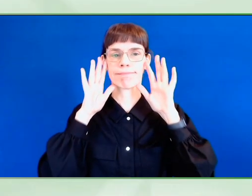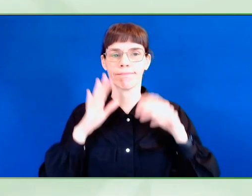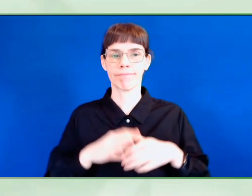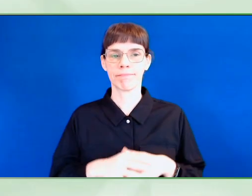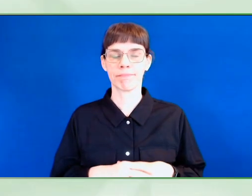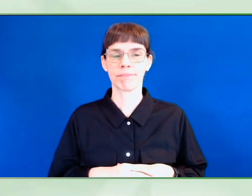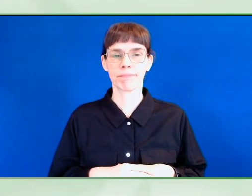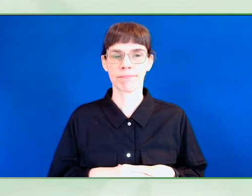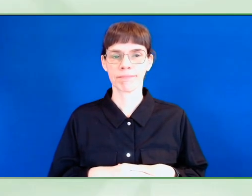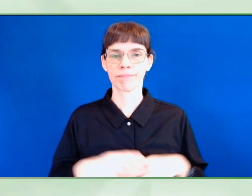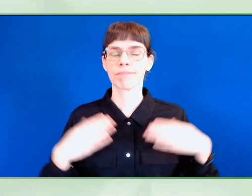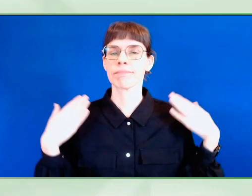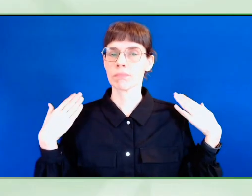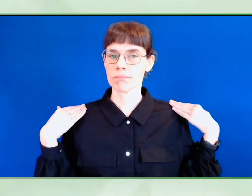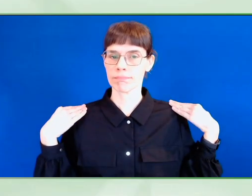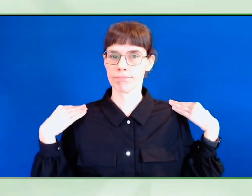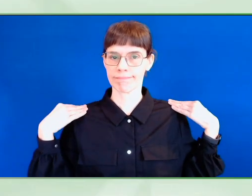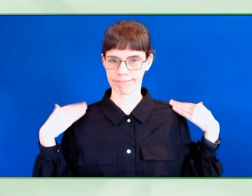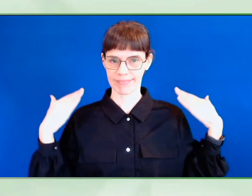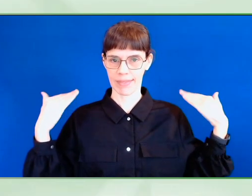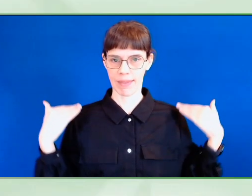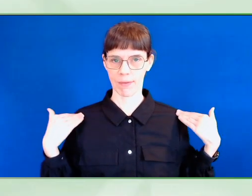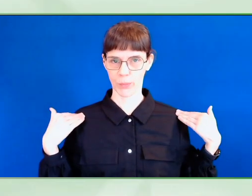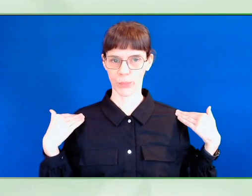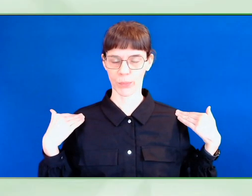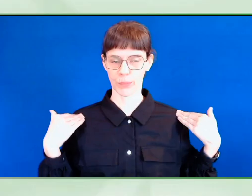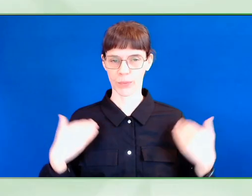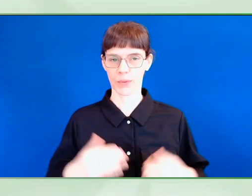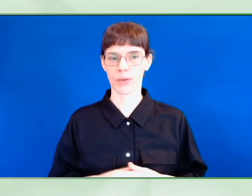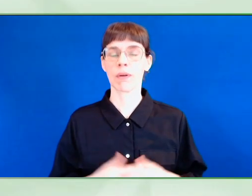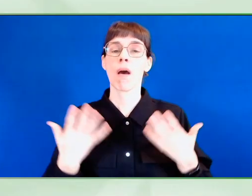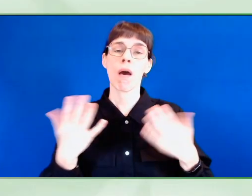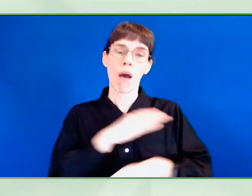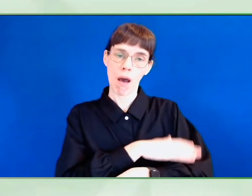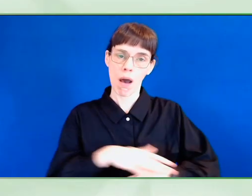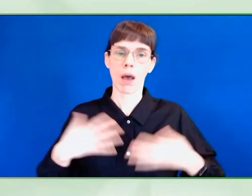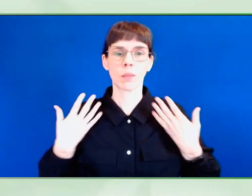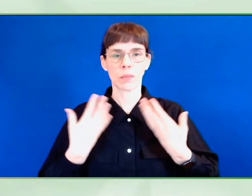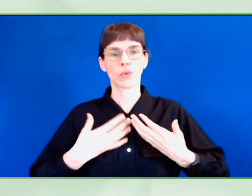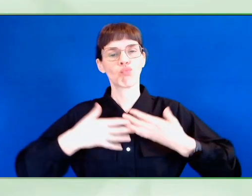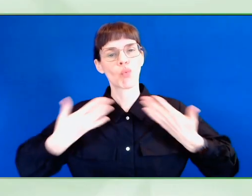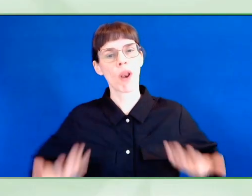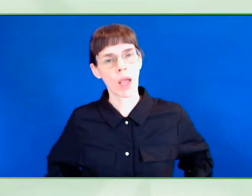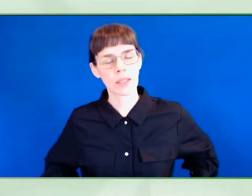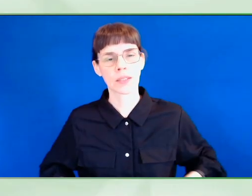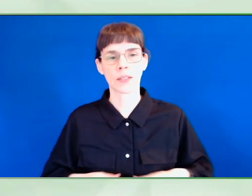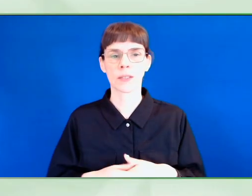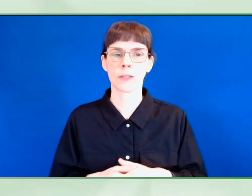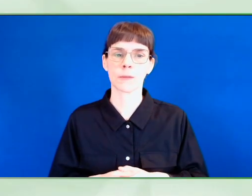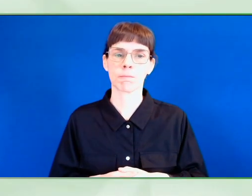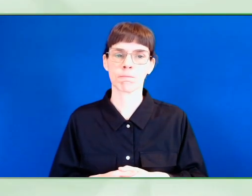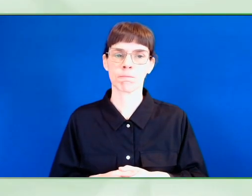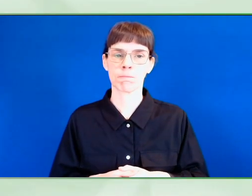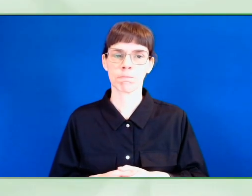Shoulders coming down away from the ears. Arms come nice and relaxed down by the sides. Palms facing forward back into your